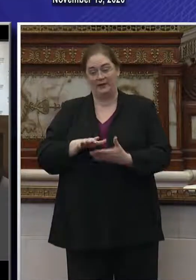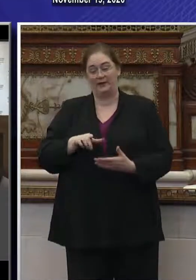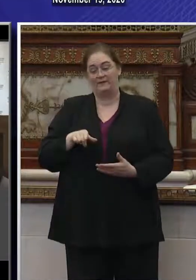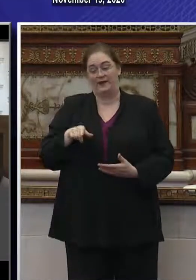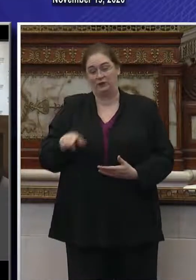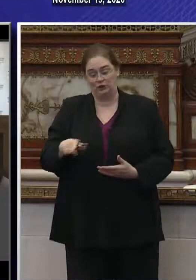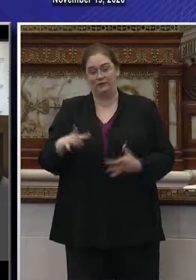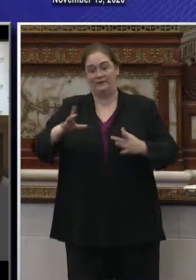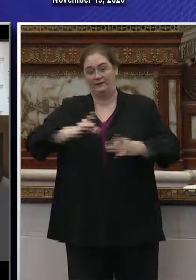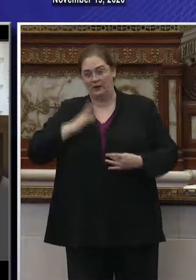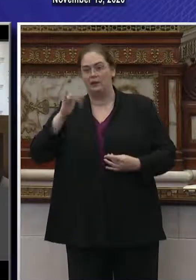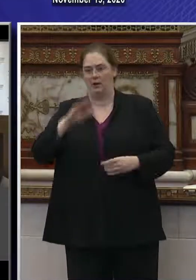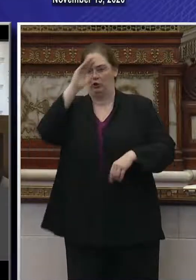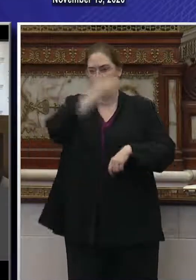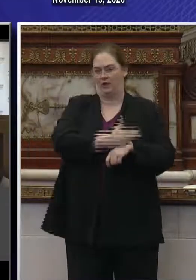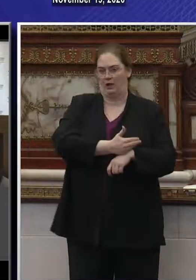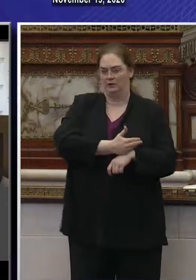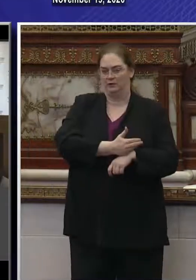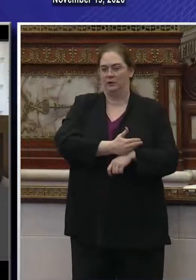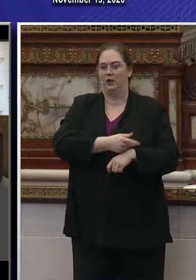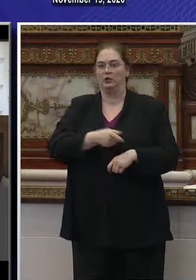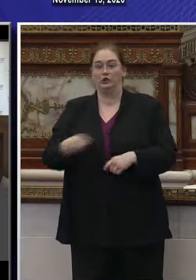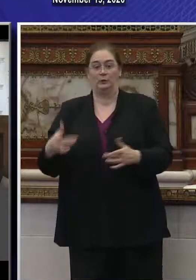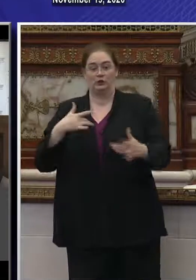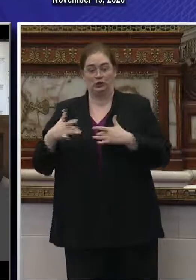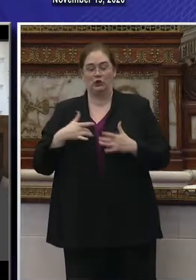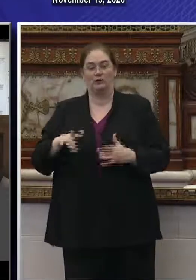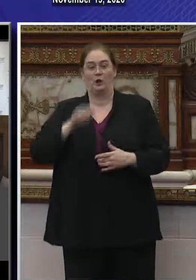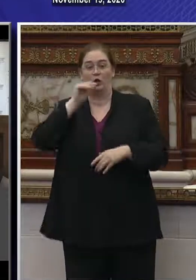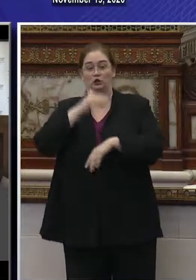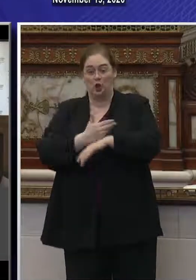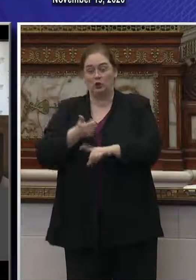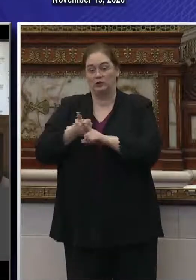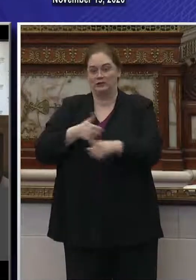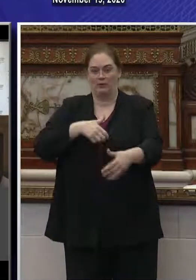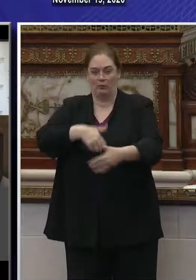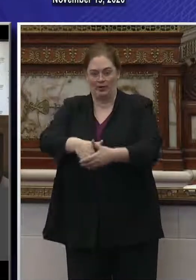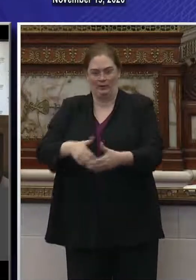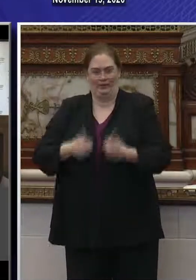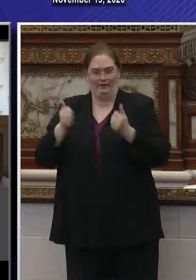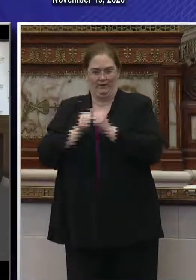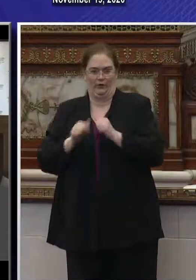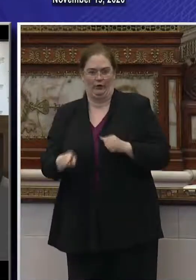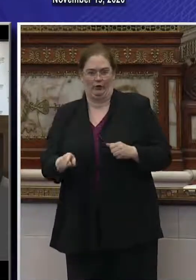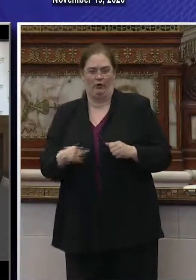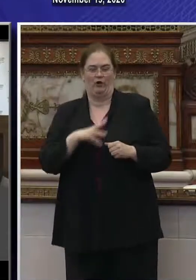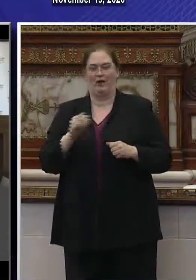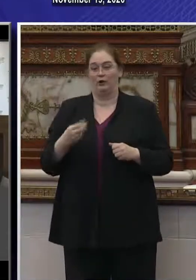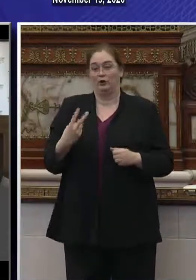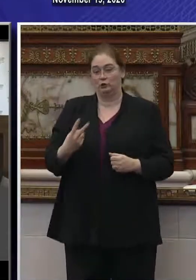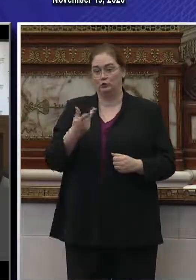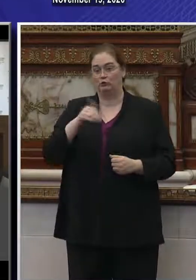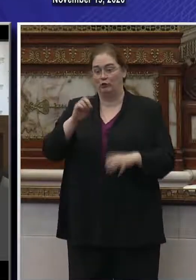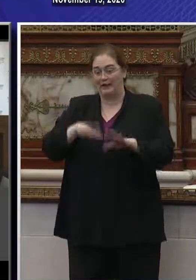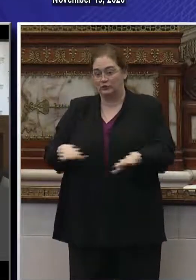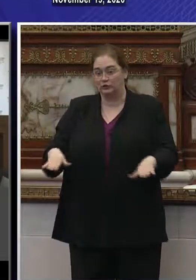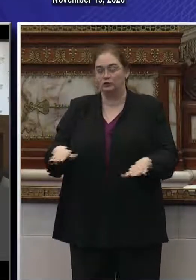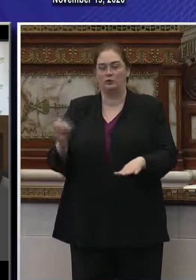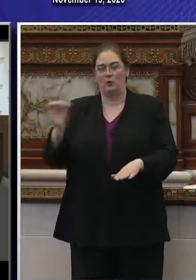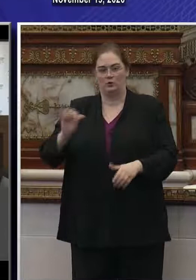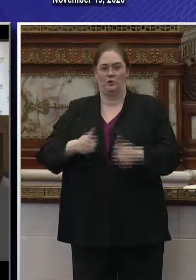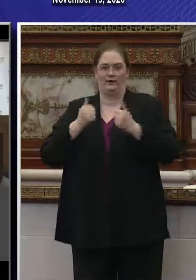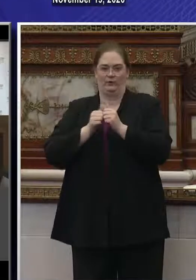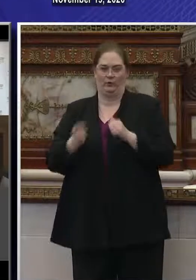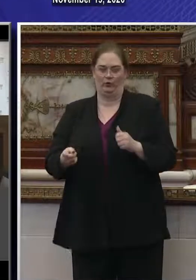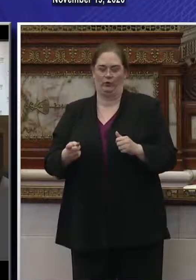her son, and she was concerned about her daughter who was pregnant, who lives with her, and her 2 grandchildren who also